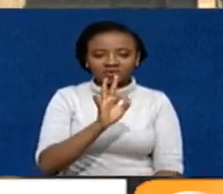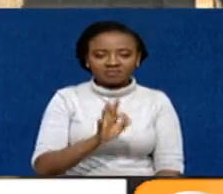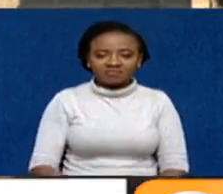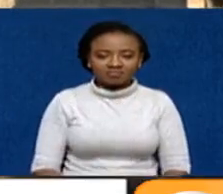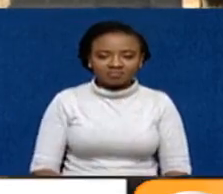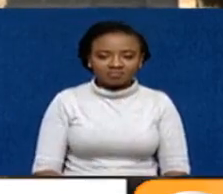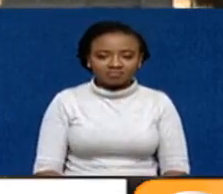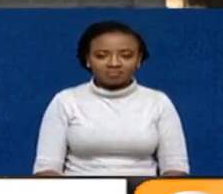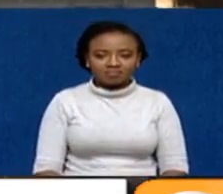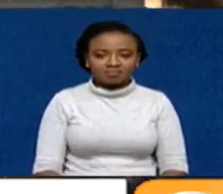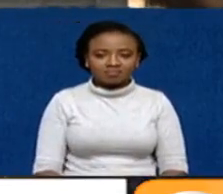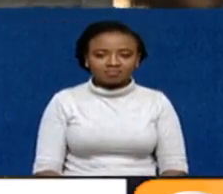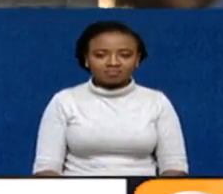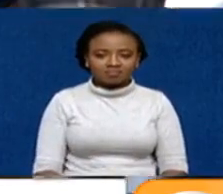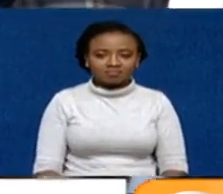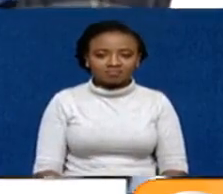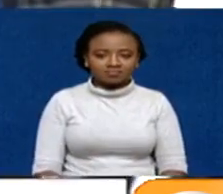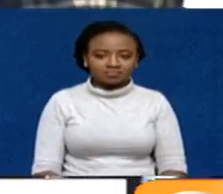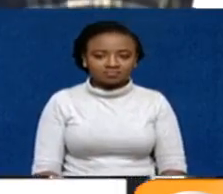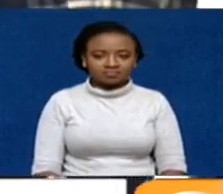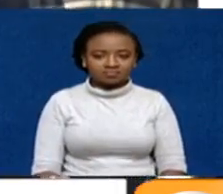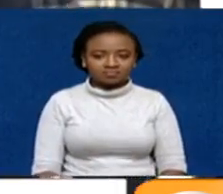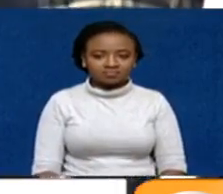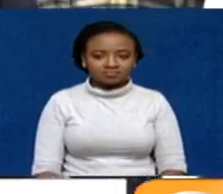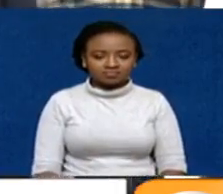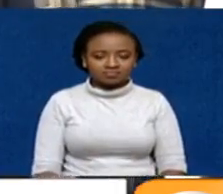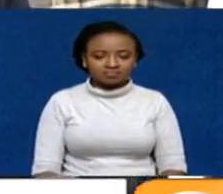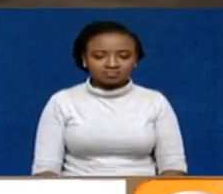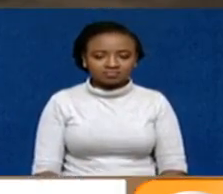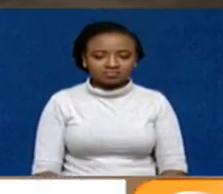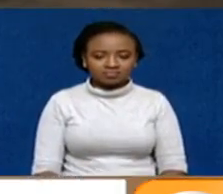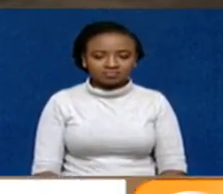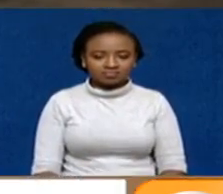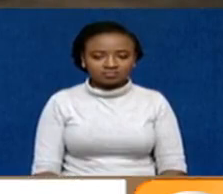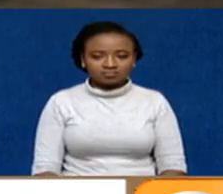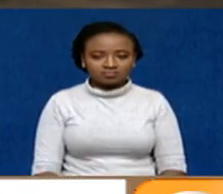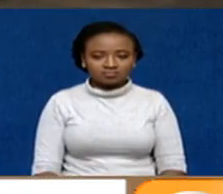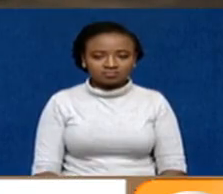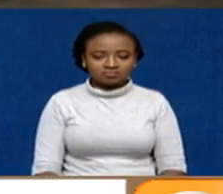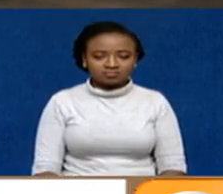Allow you. And you give us an invite.